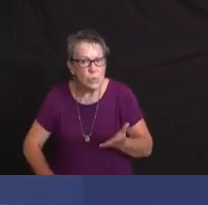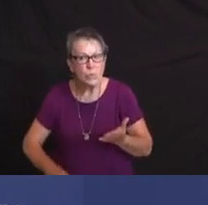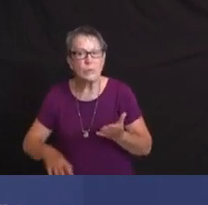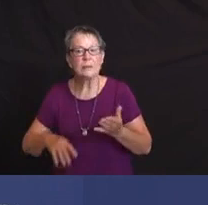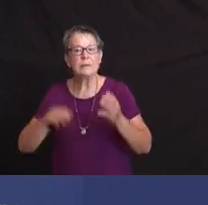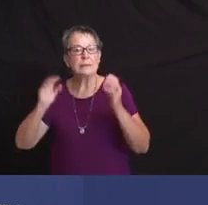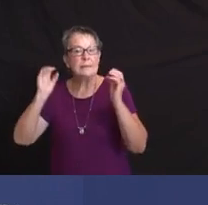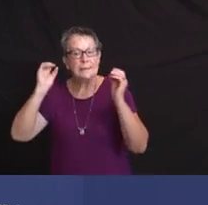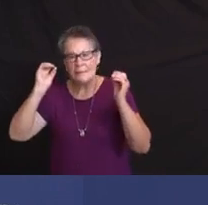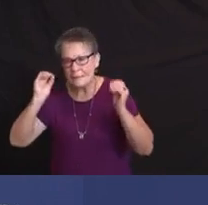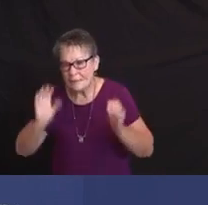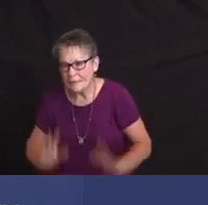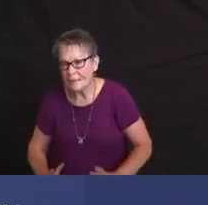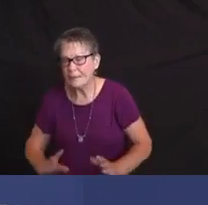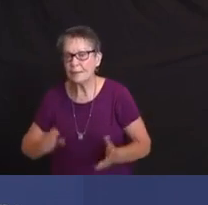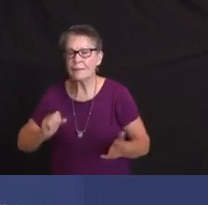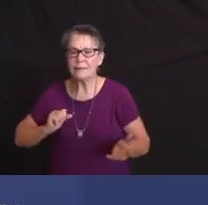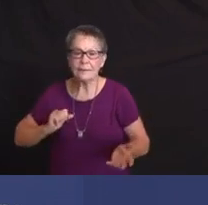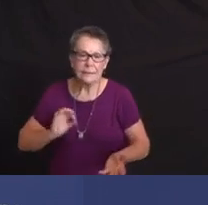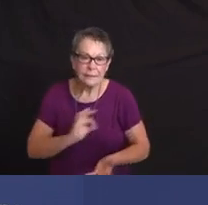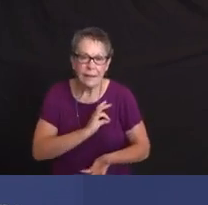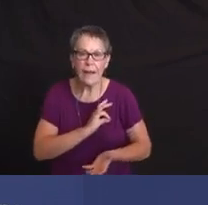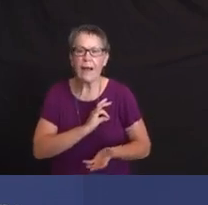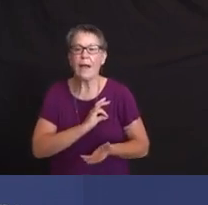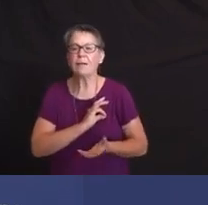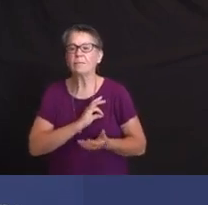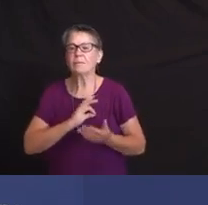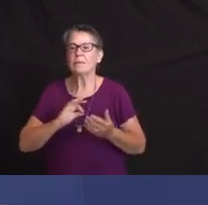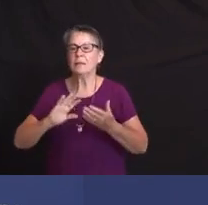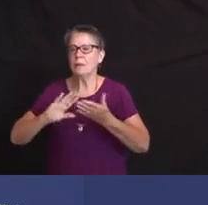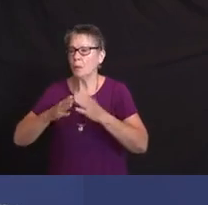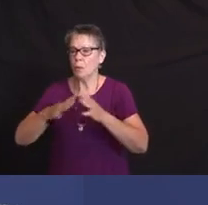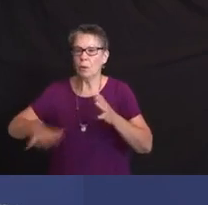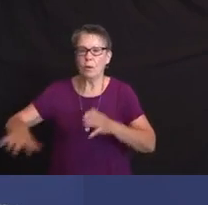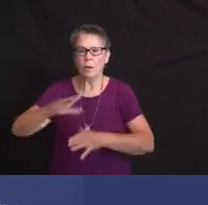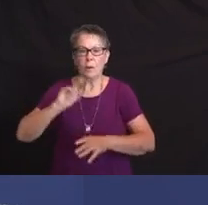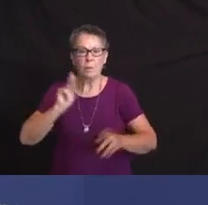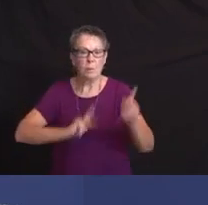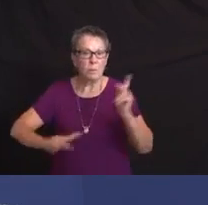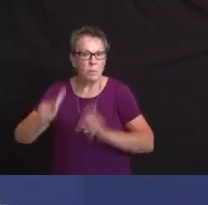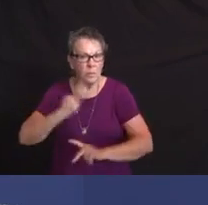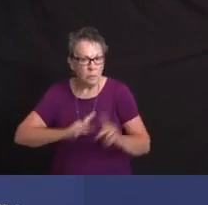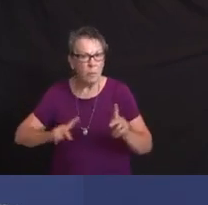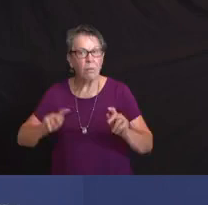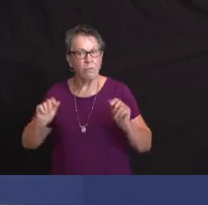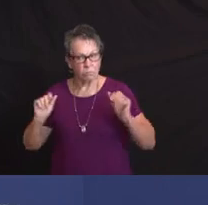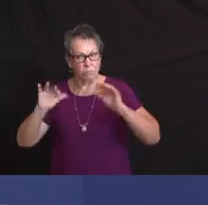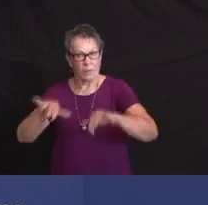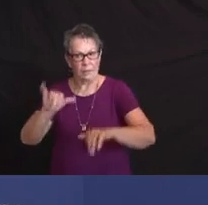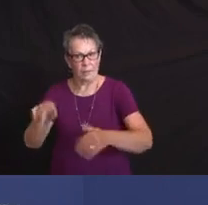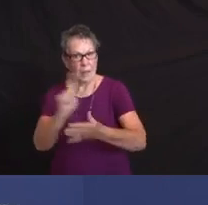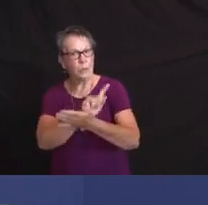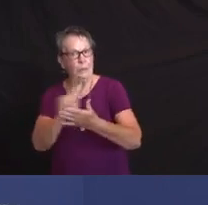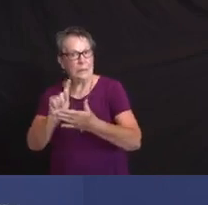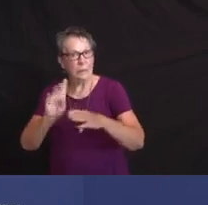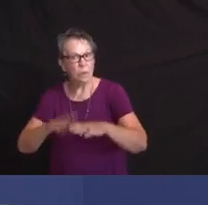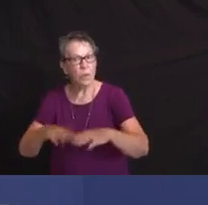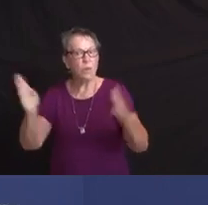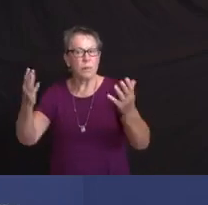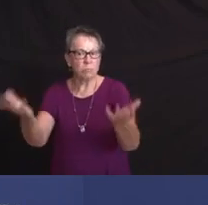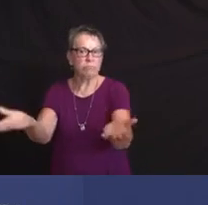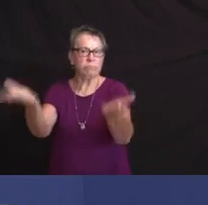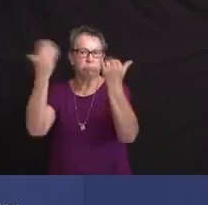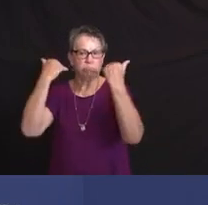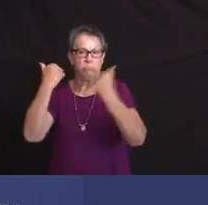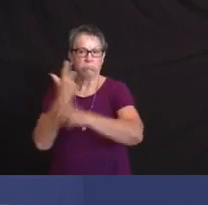welcome and all are encouraged to get tested and vaccinated. All 3 vaccines will be available. Health officials will be on site